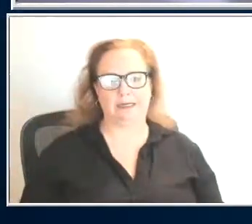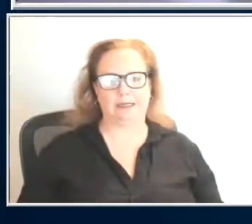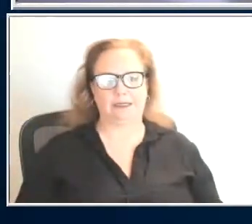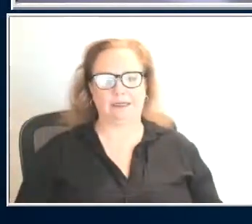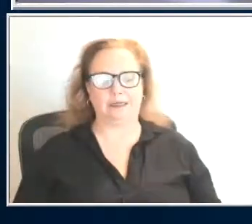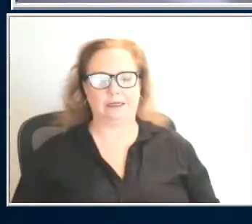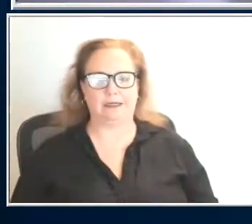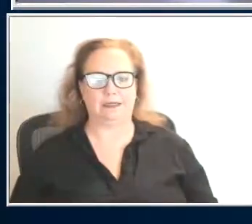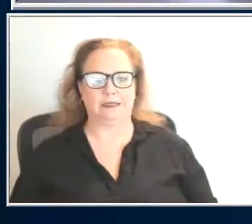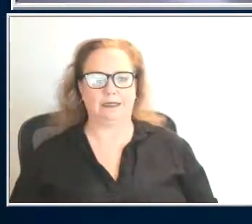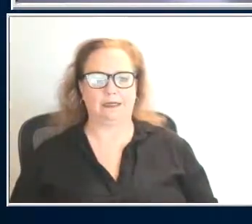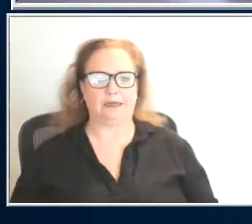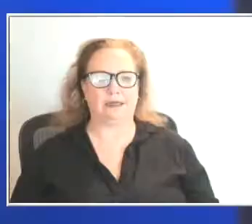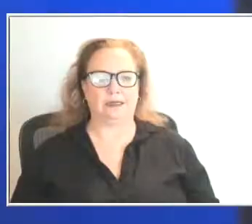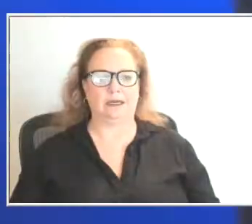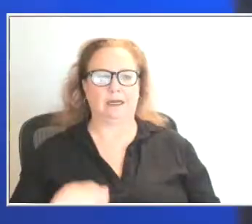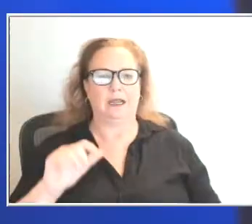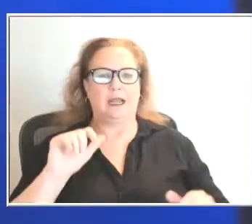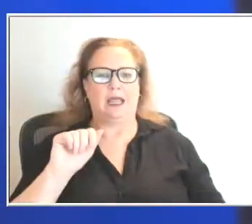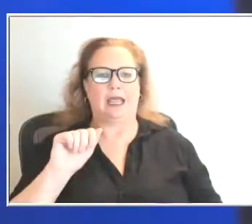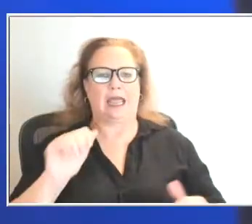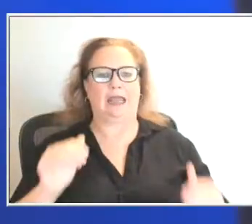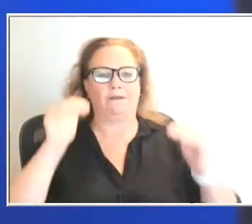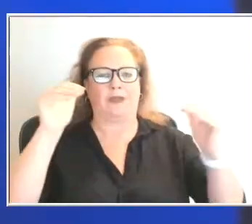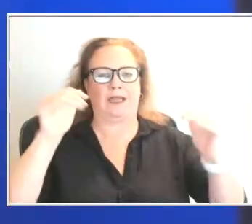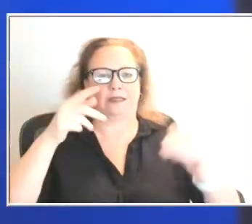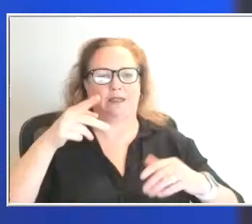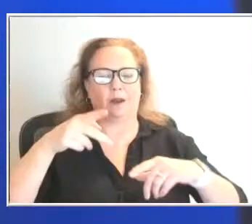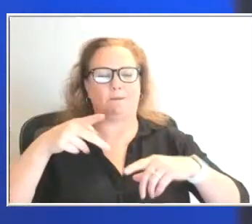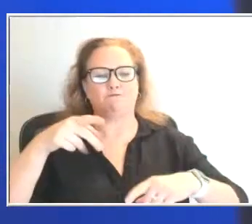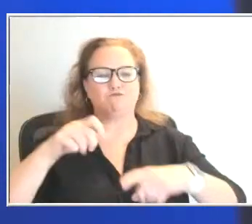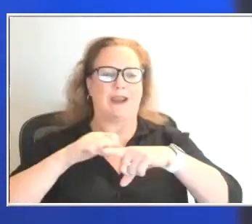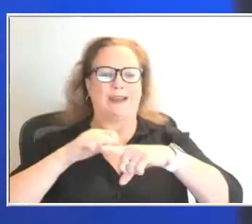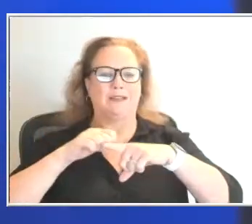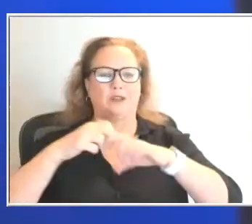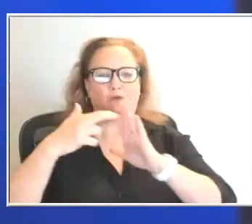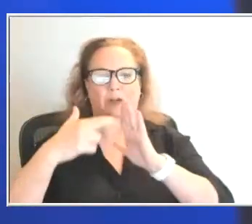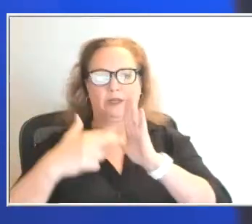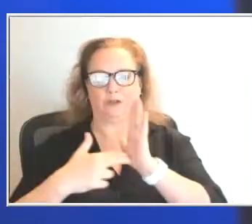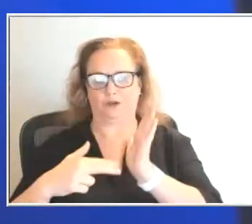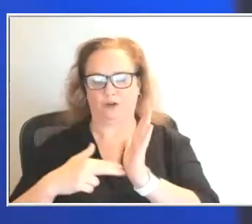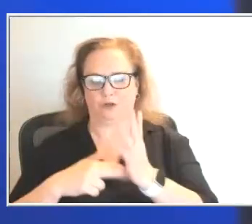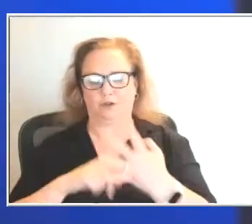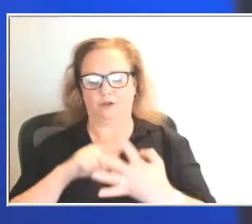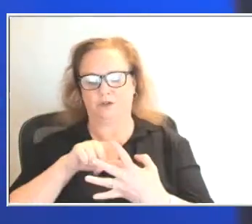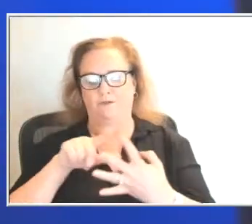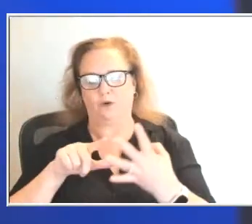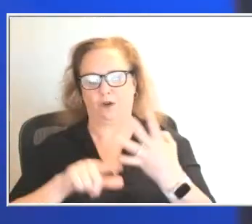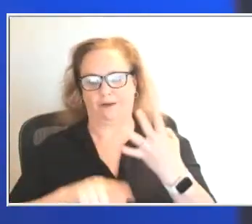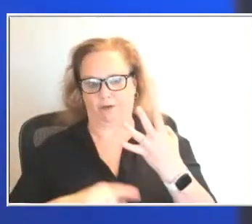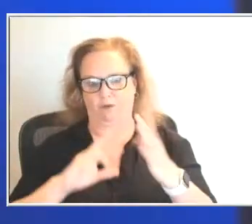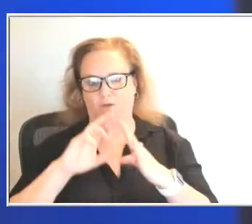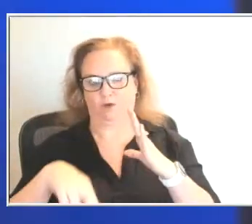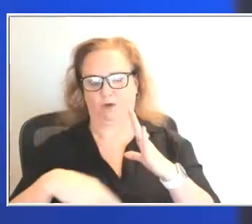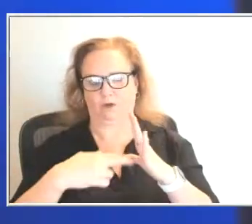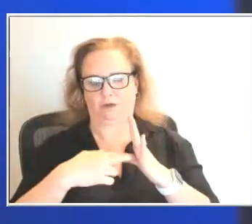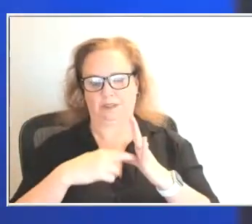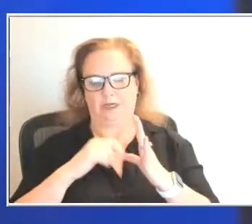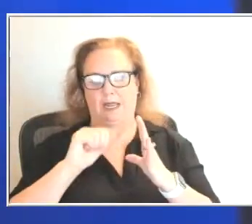go. So I'm an advanced practice registered nurse, APRN. There are 4 different roles